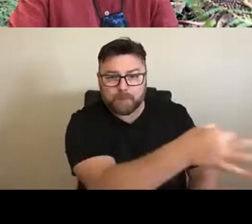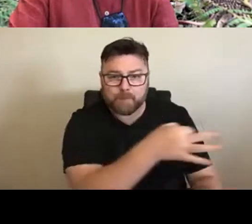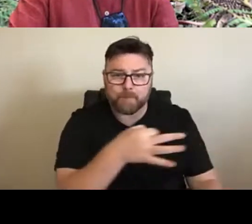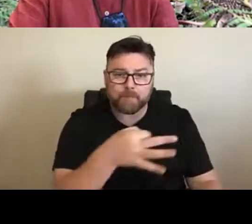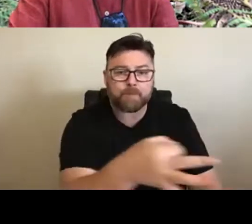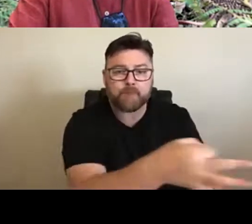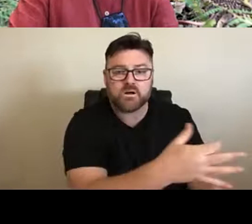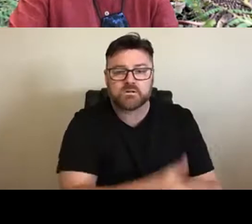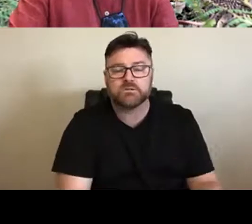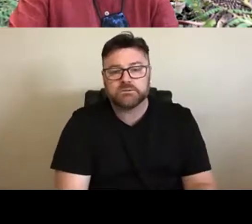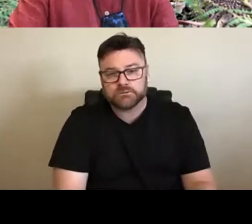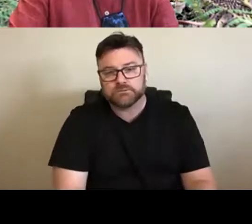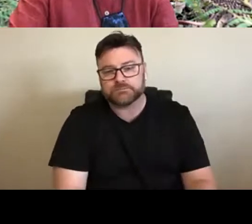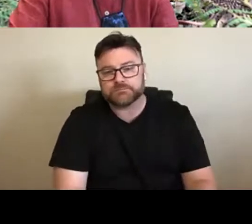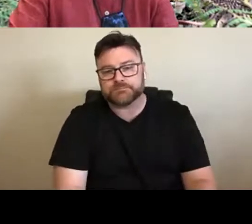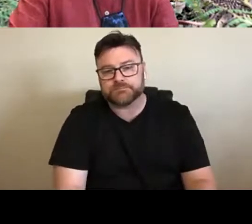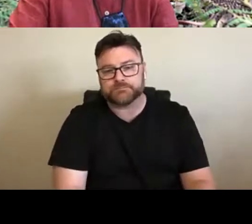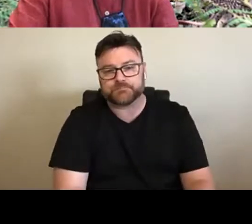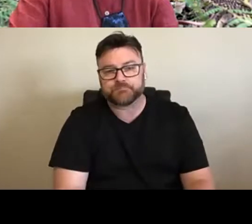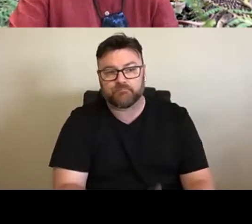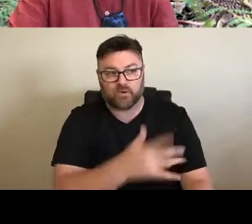of that, even that small town